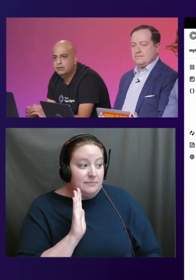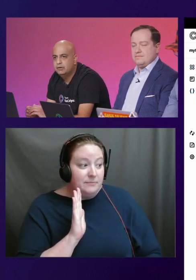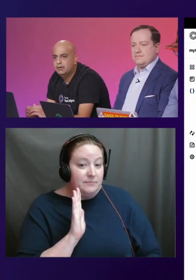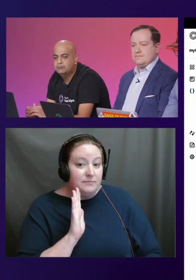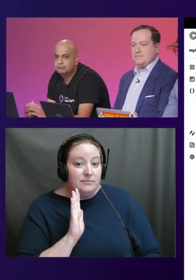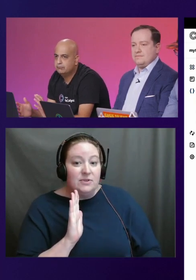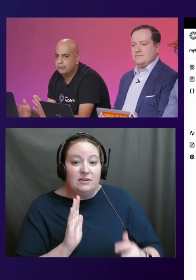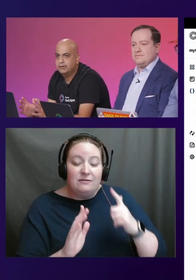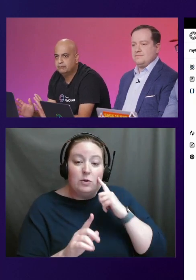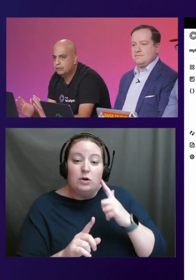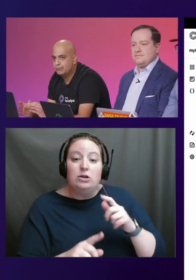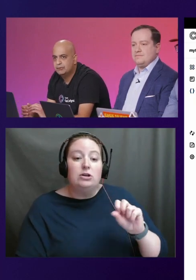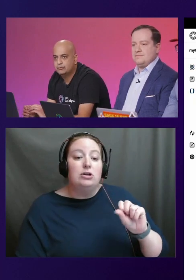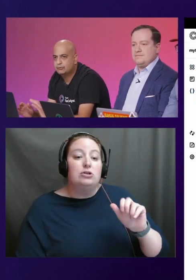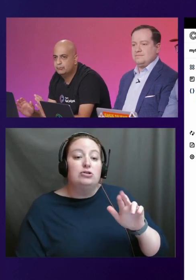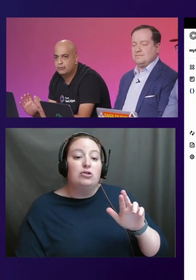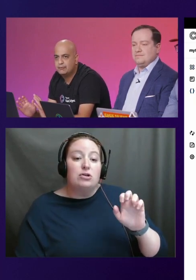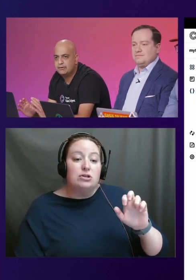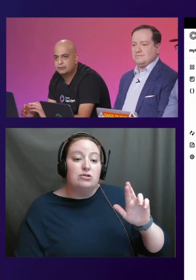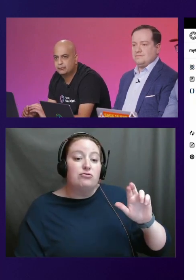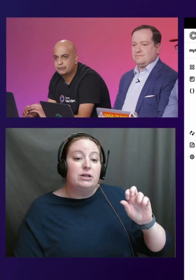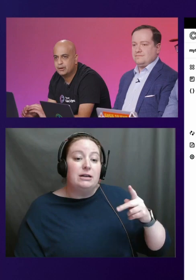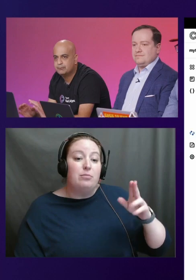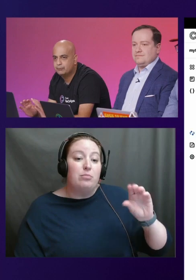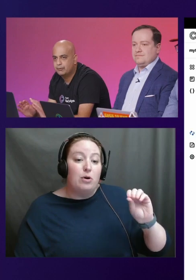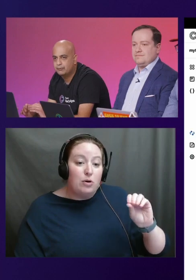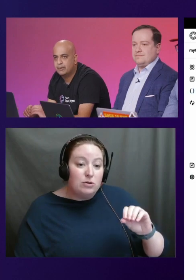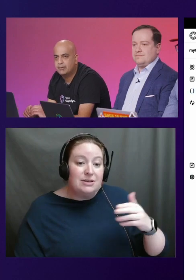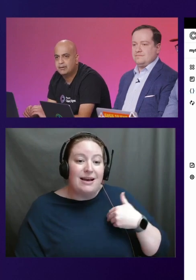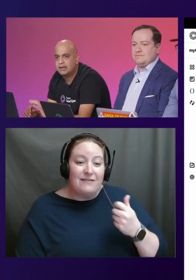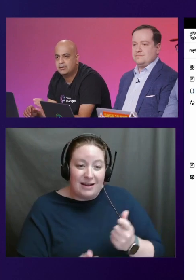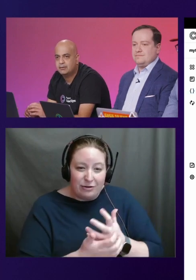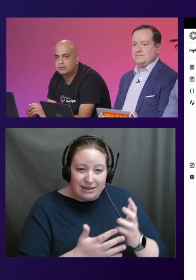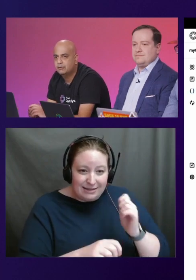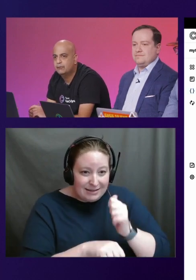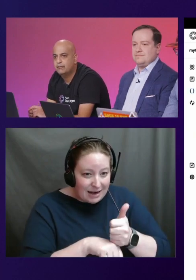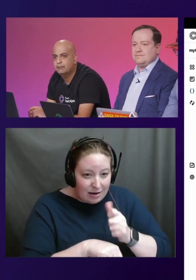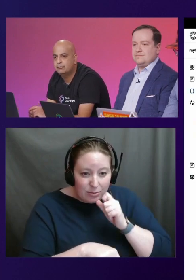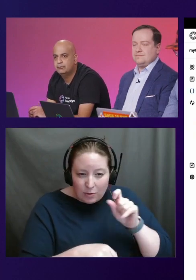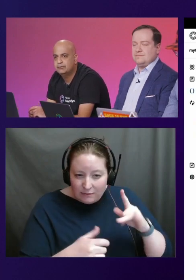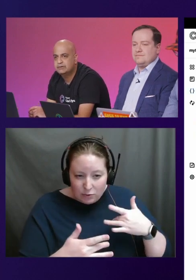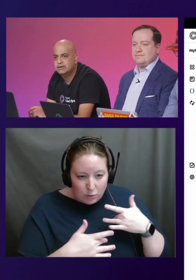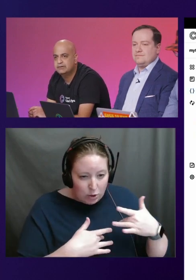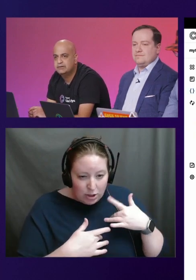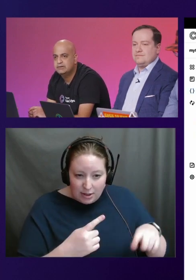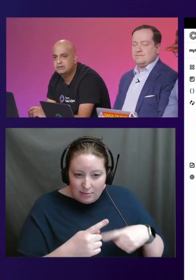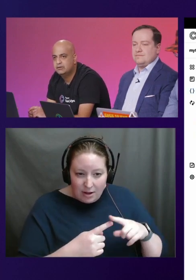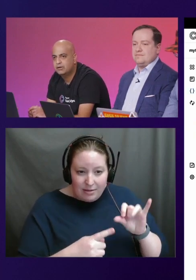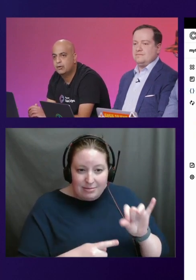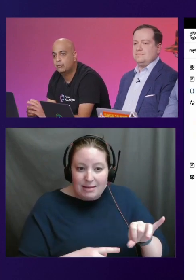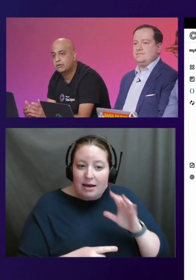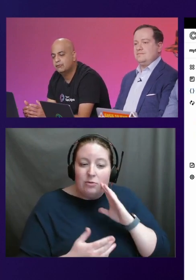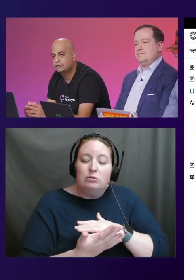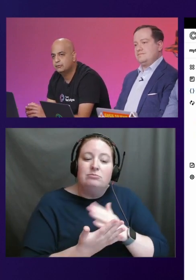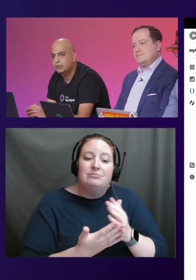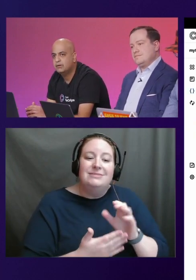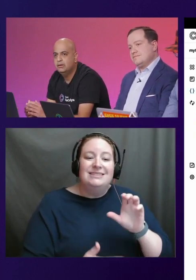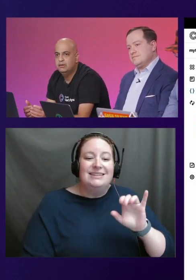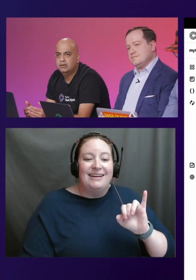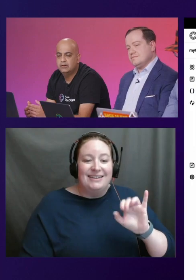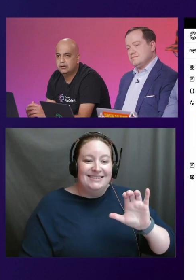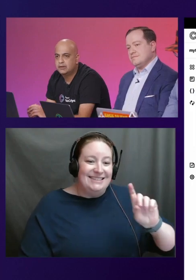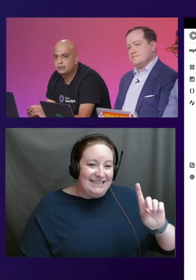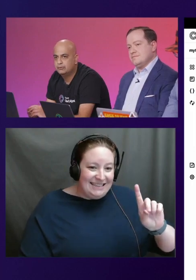repos. Okay, got my source repo, everything's sort of set up. Don't have to worry about that. Going to go through the CI/CD and look at workflows as